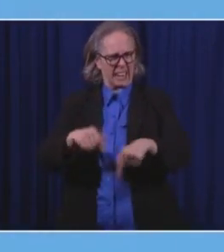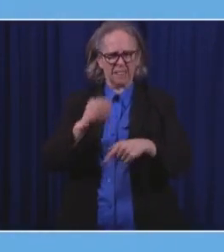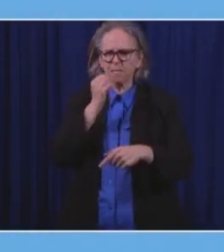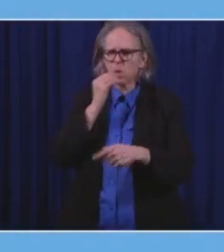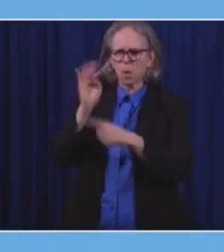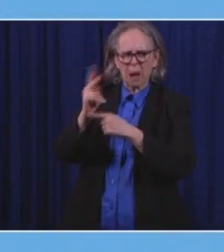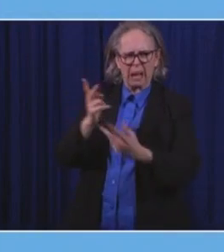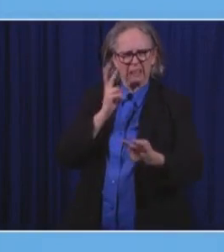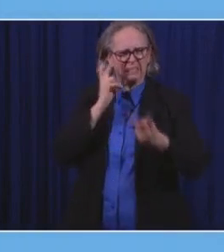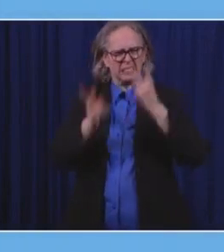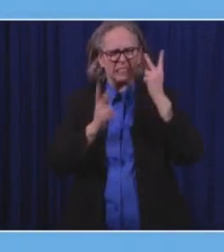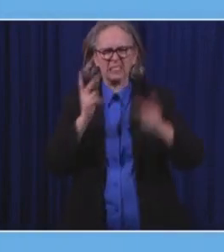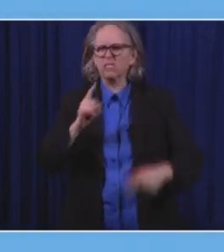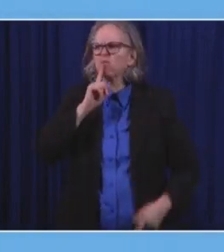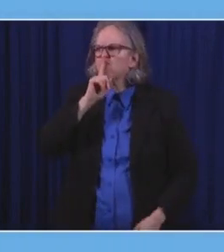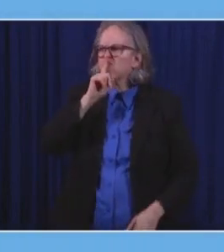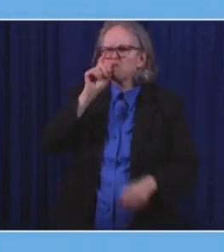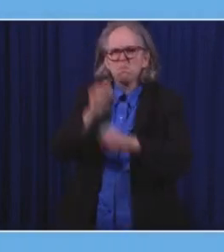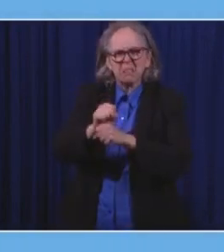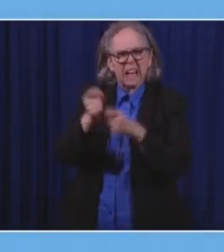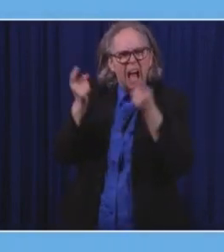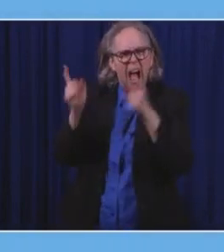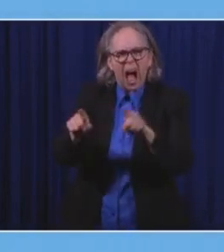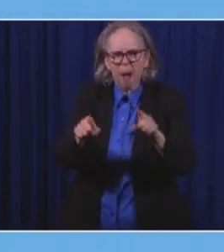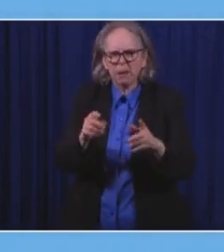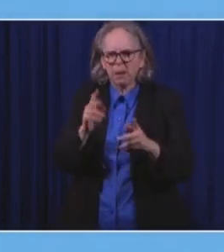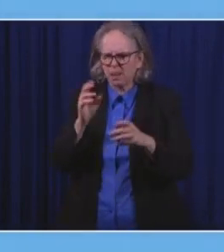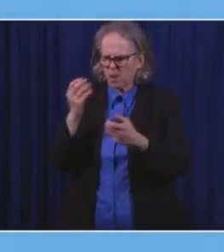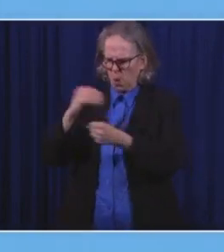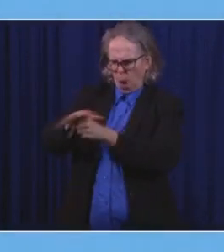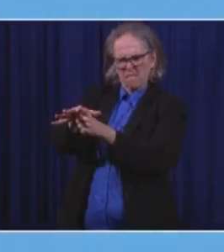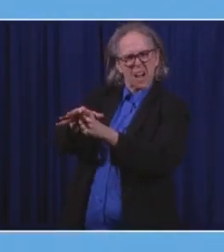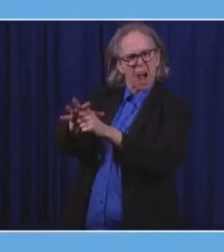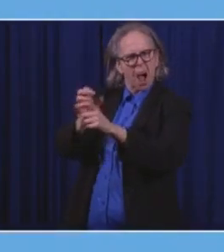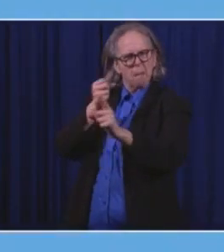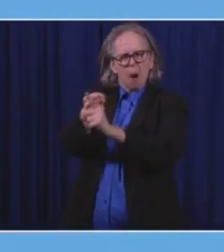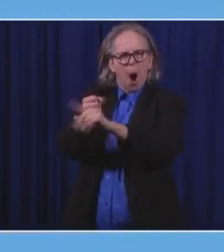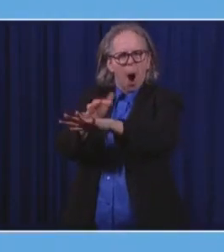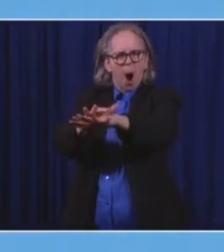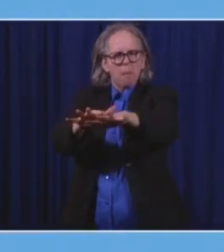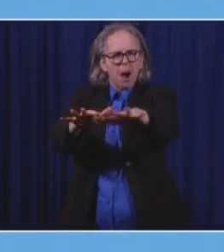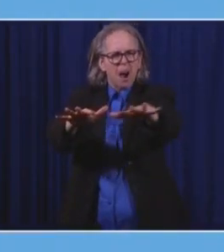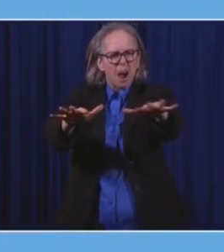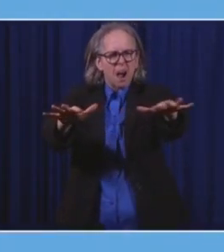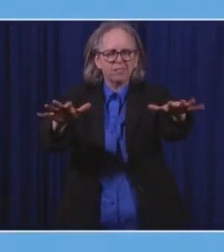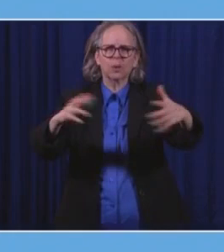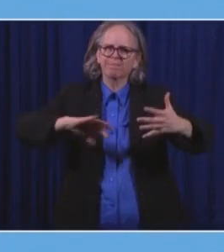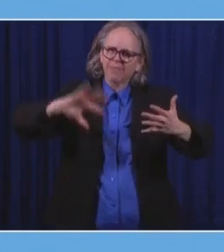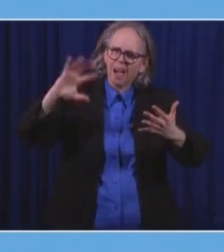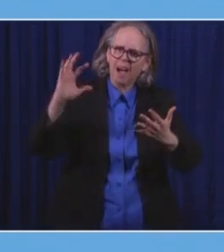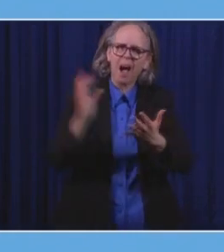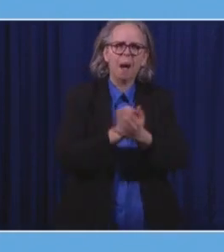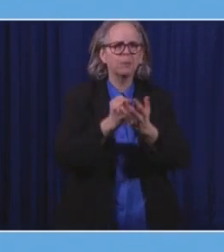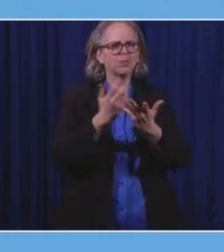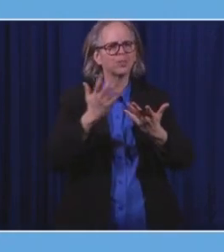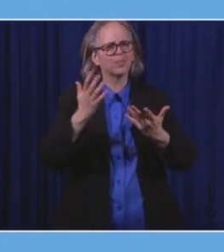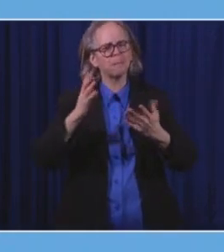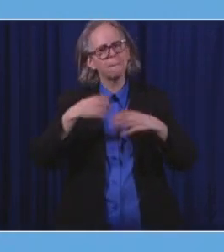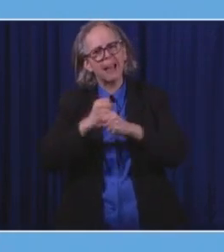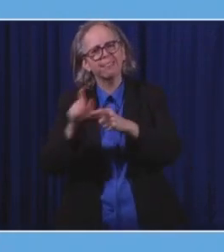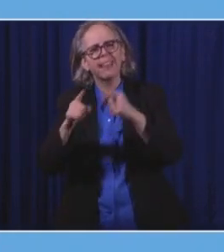COVID-19 and how you put a smile on people's face and hope and make the children happy and